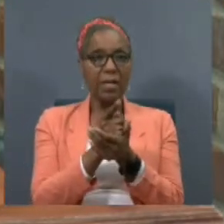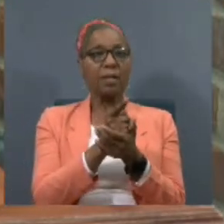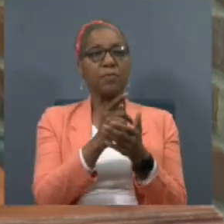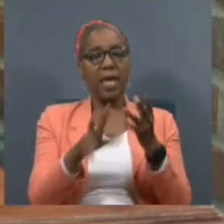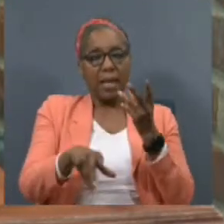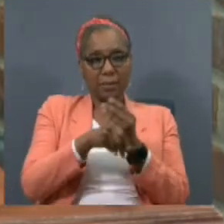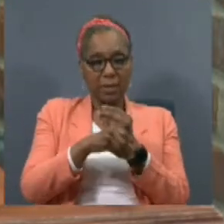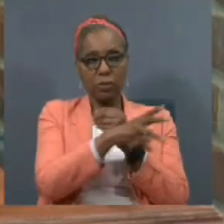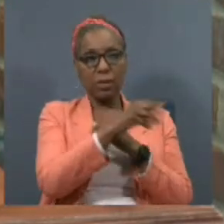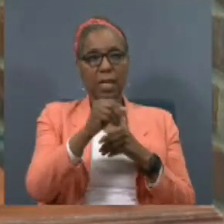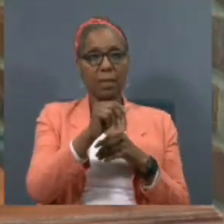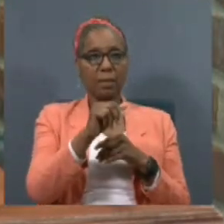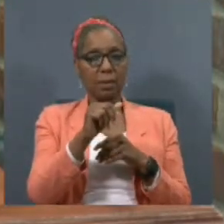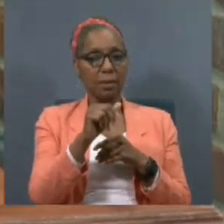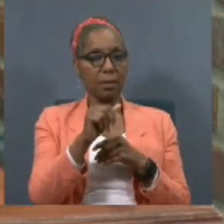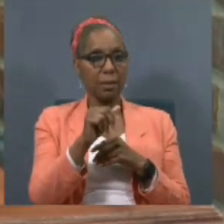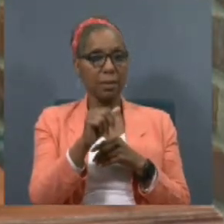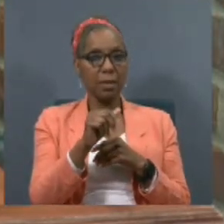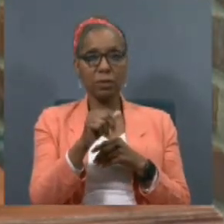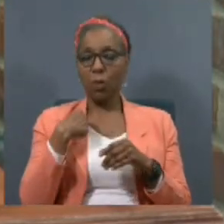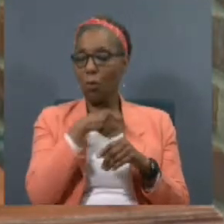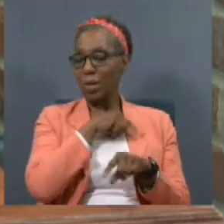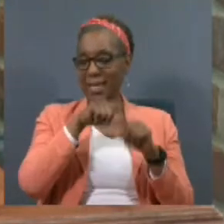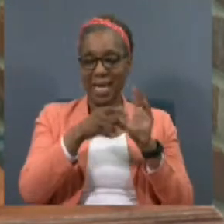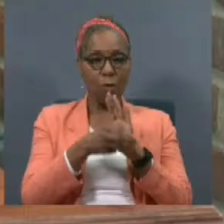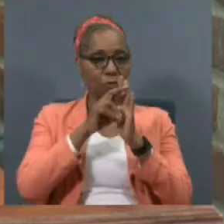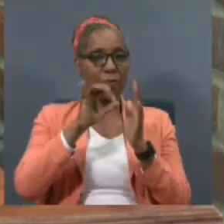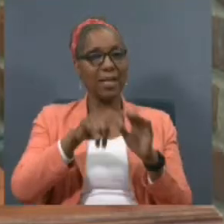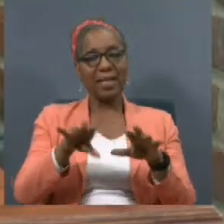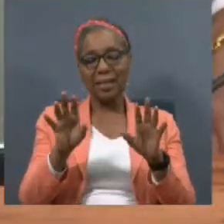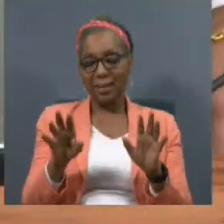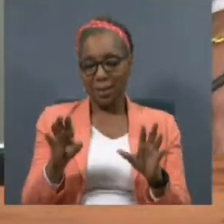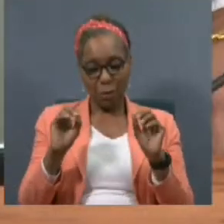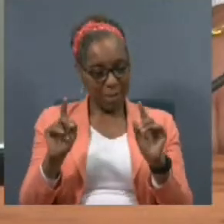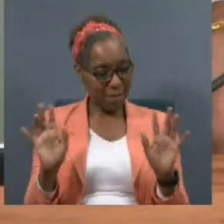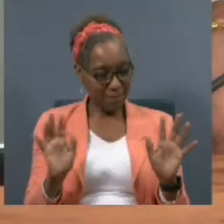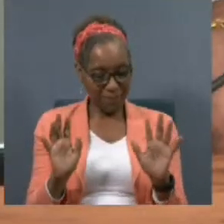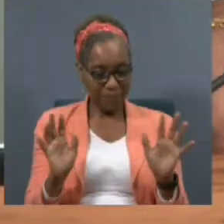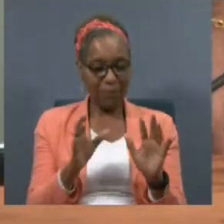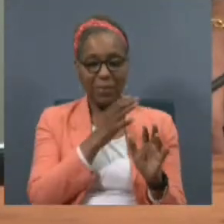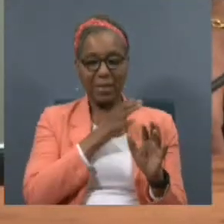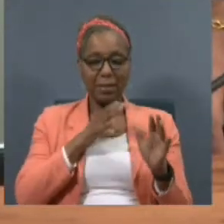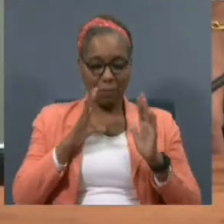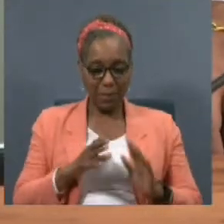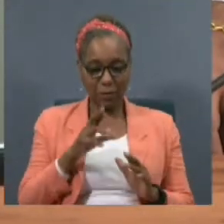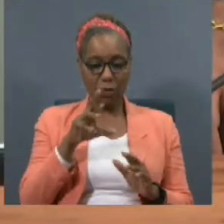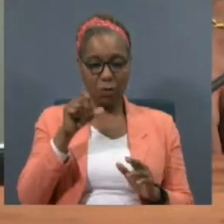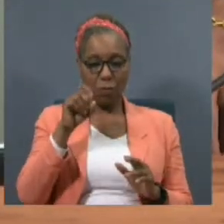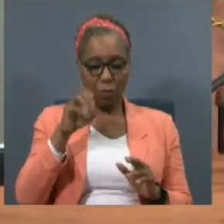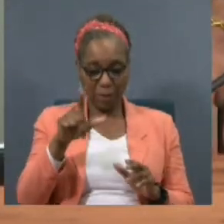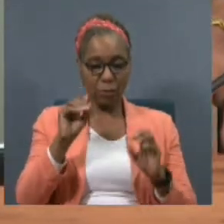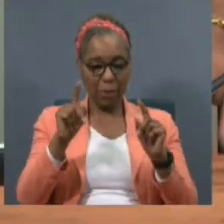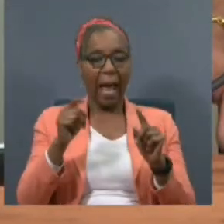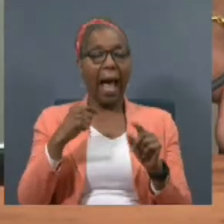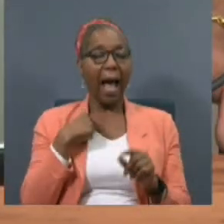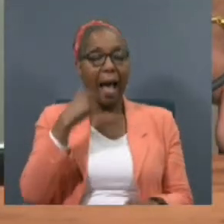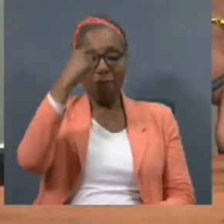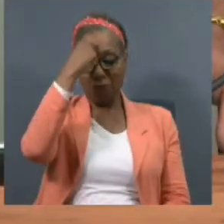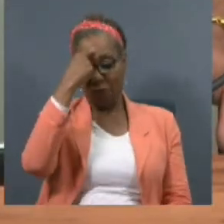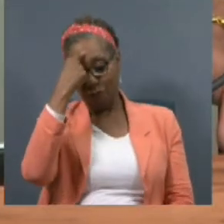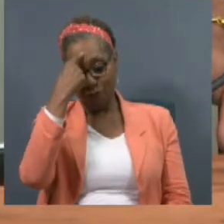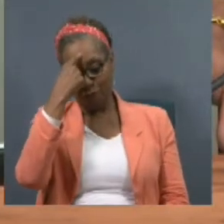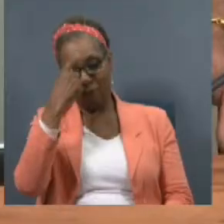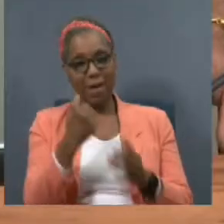review it. No, this is Commissioner Russell. What I'm saying is, I was under the impression